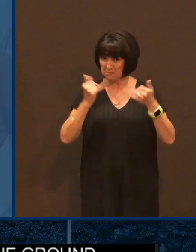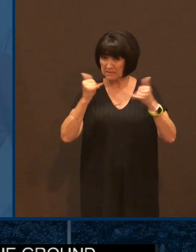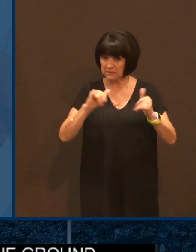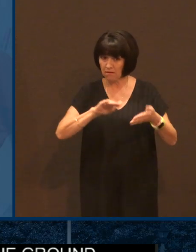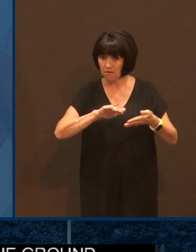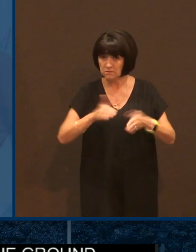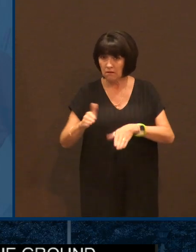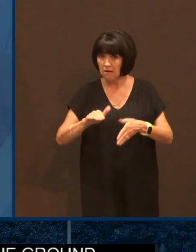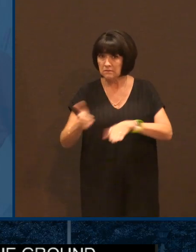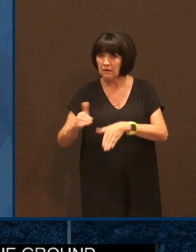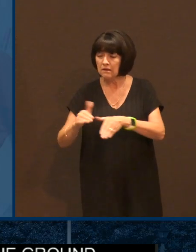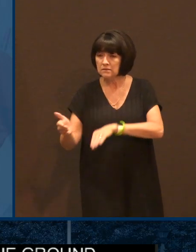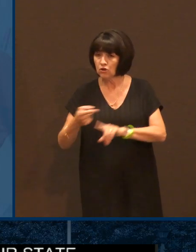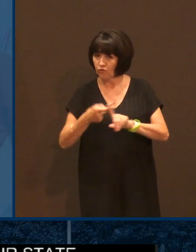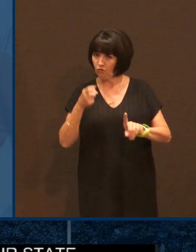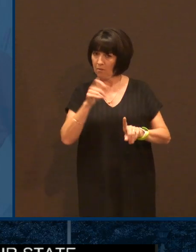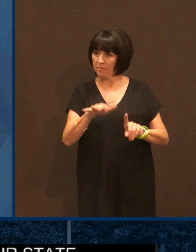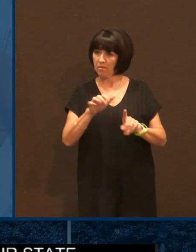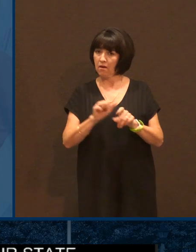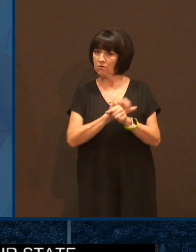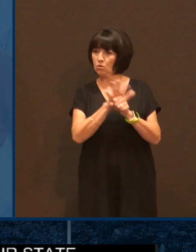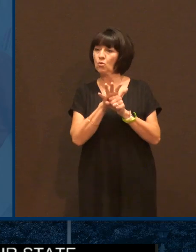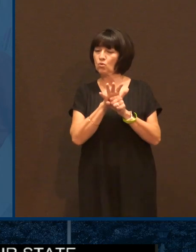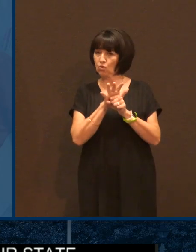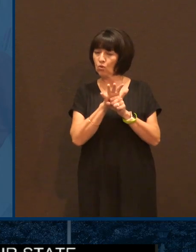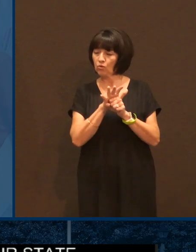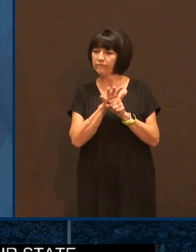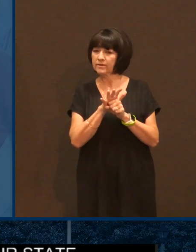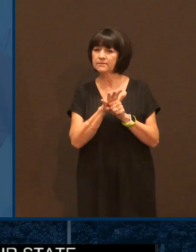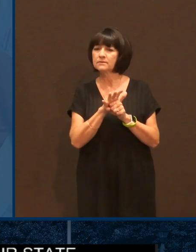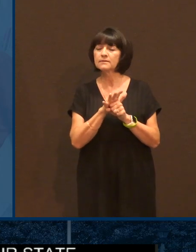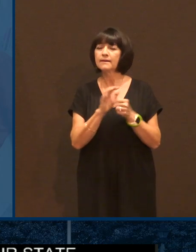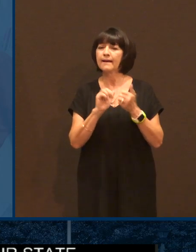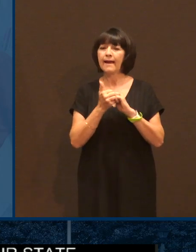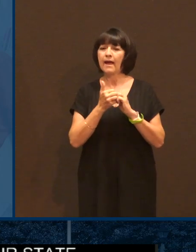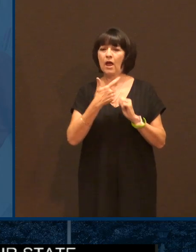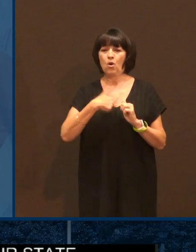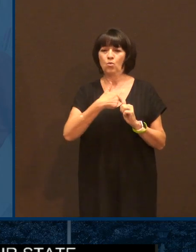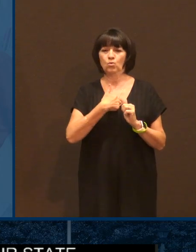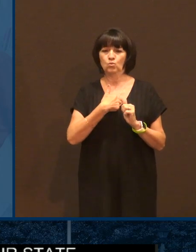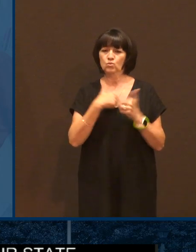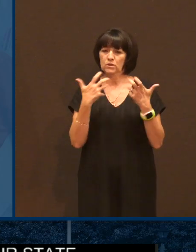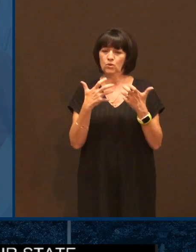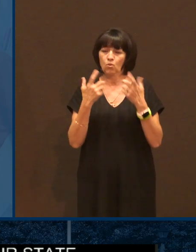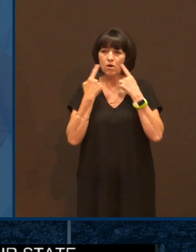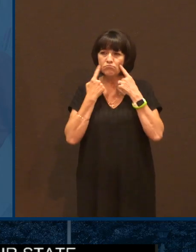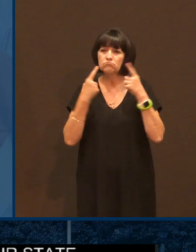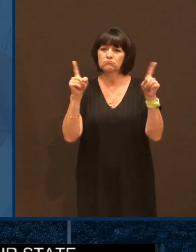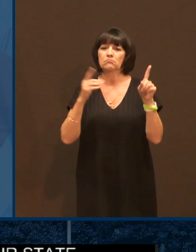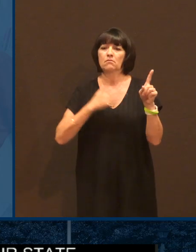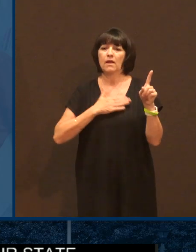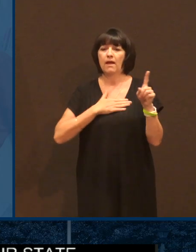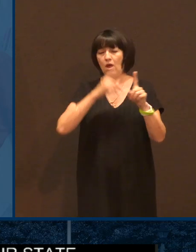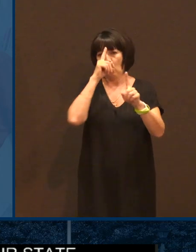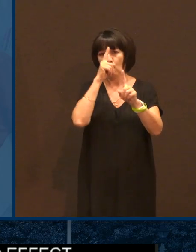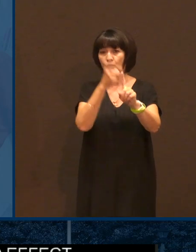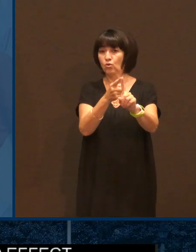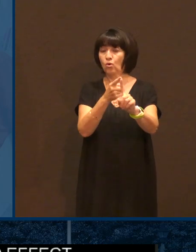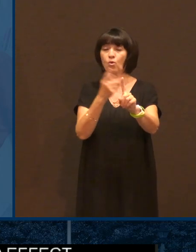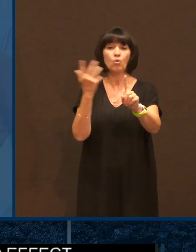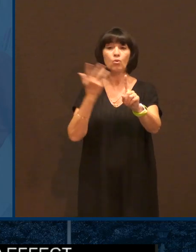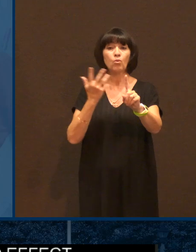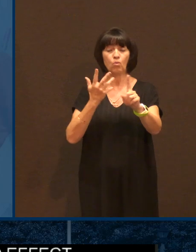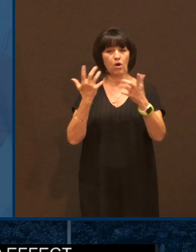affect our ability to reach this goal, which as we start to reopen the schools in our state, our goal is